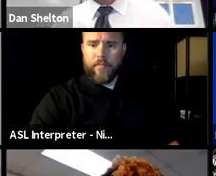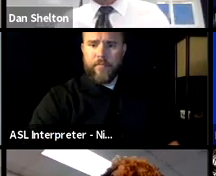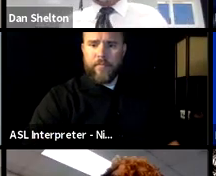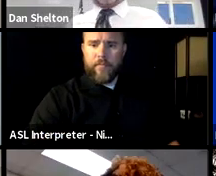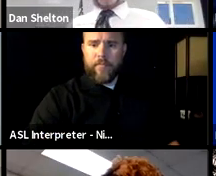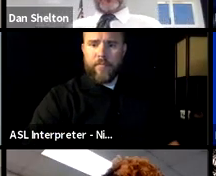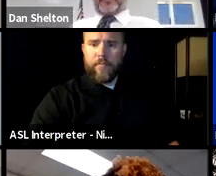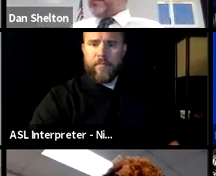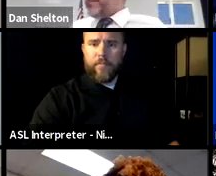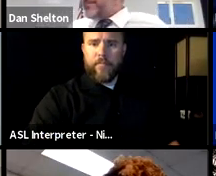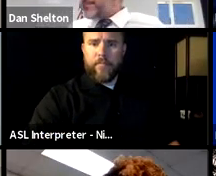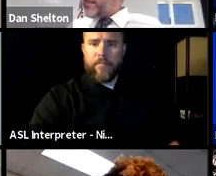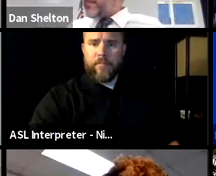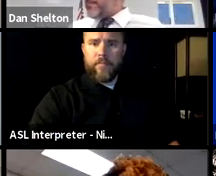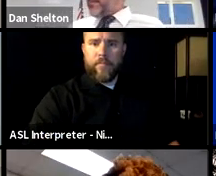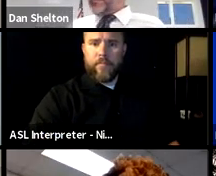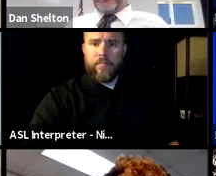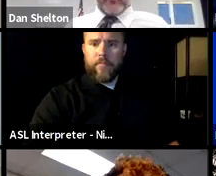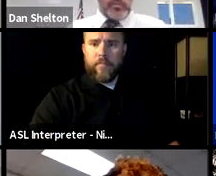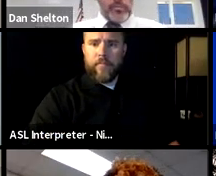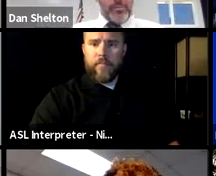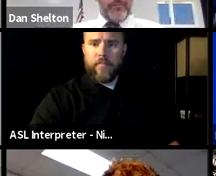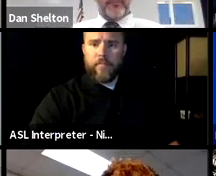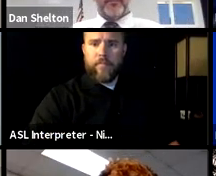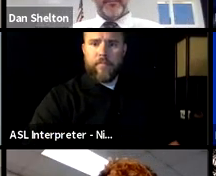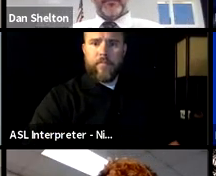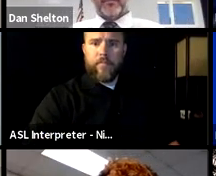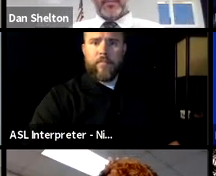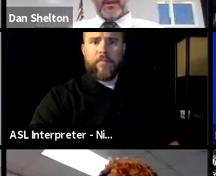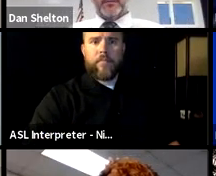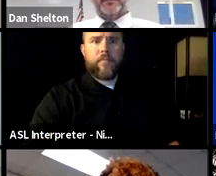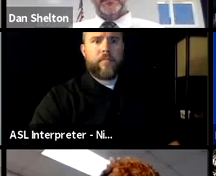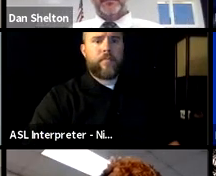Board of Directors and alternates.